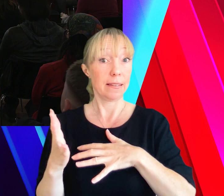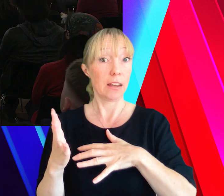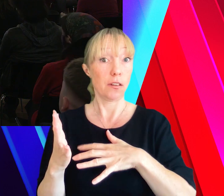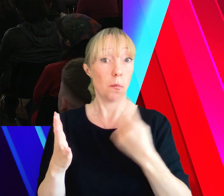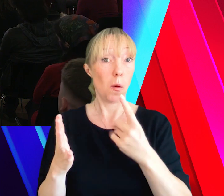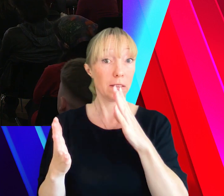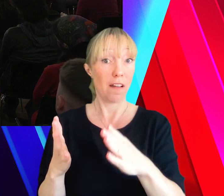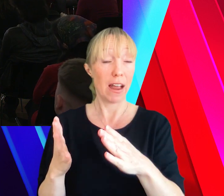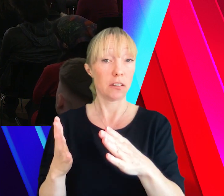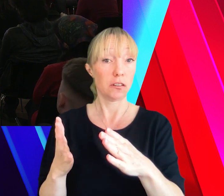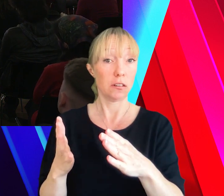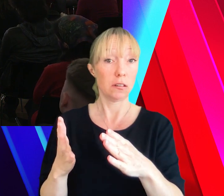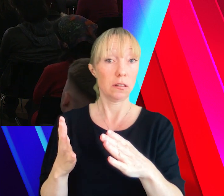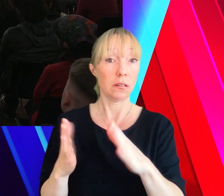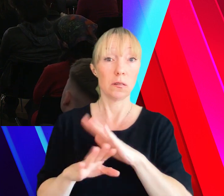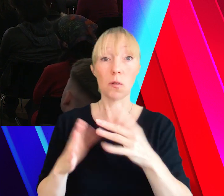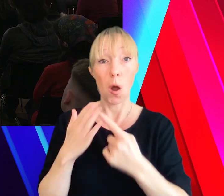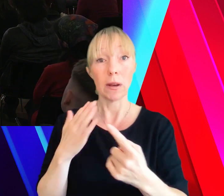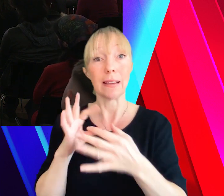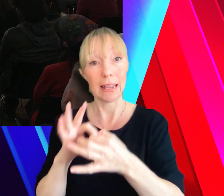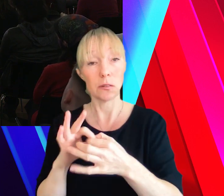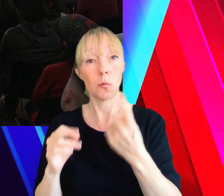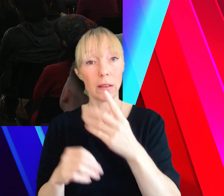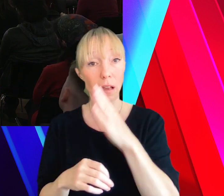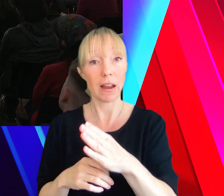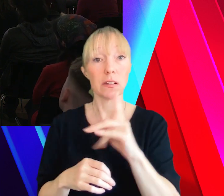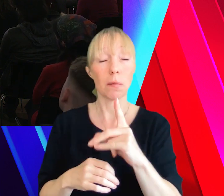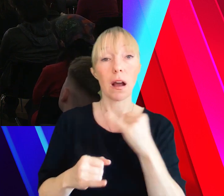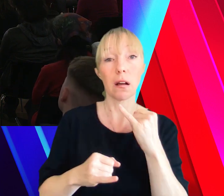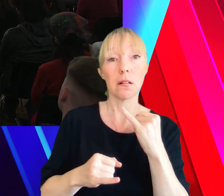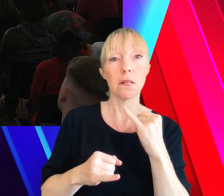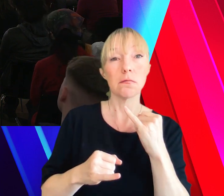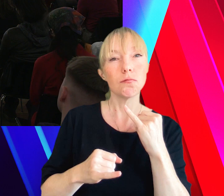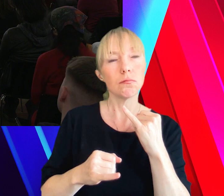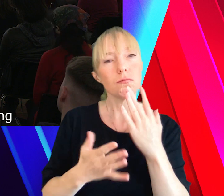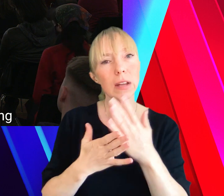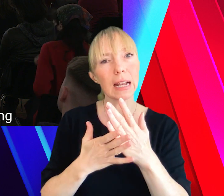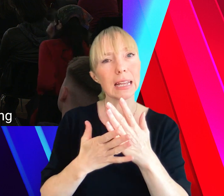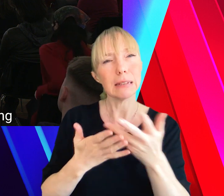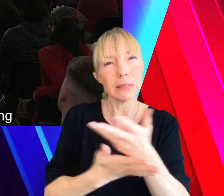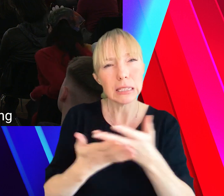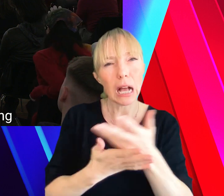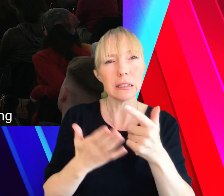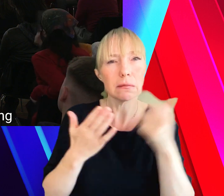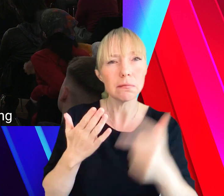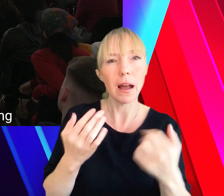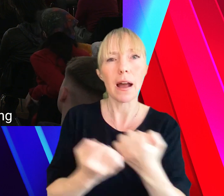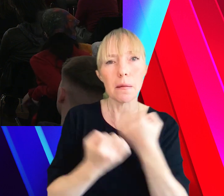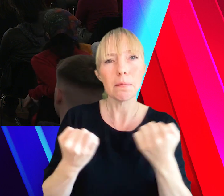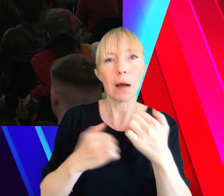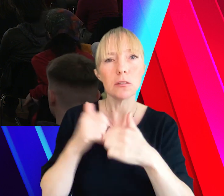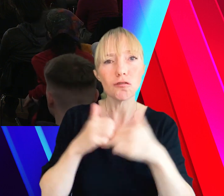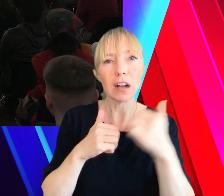my dissertation about One Direction, like, it goes about One Direction, but it was actually about really critically discussing and